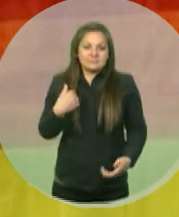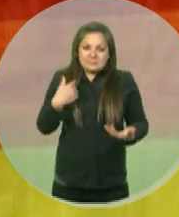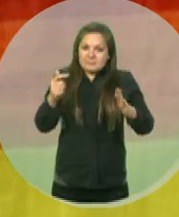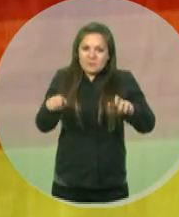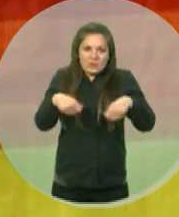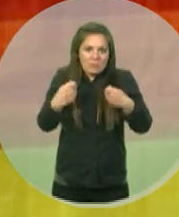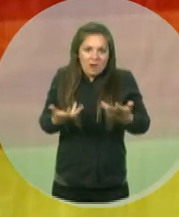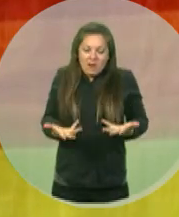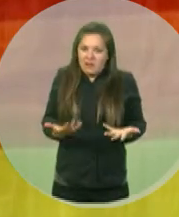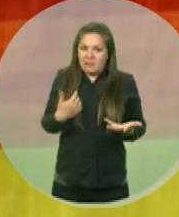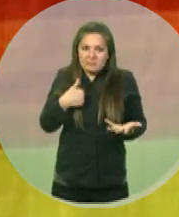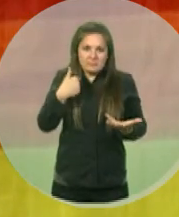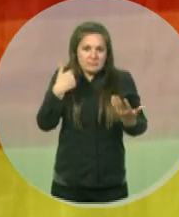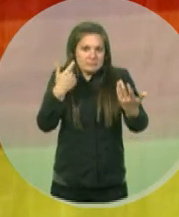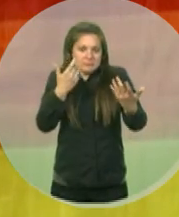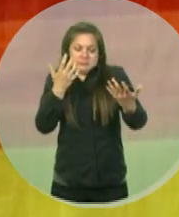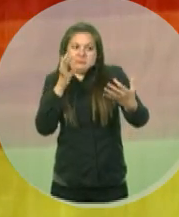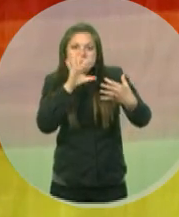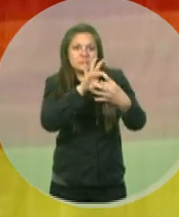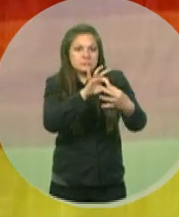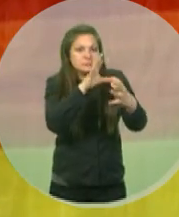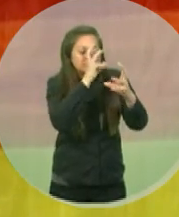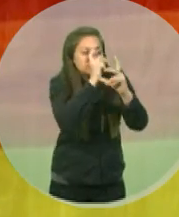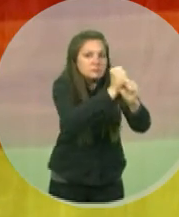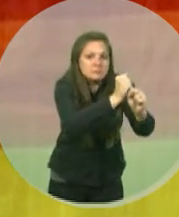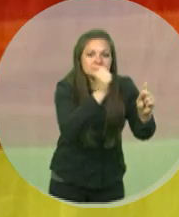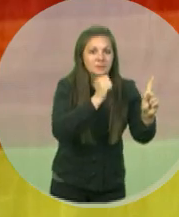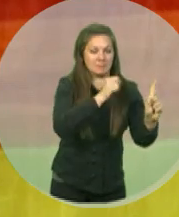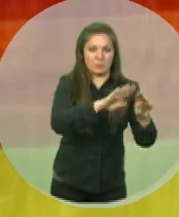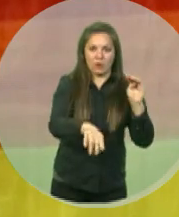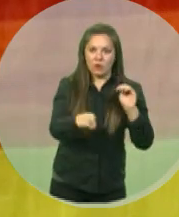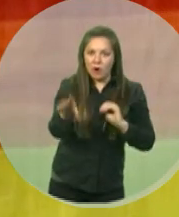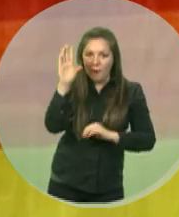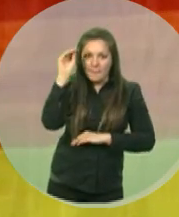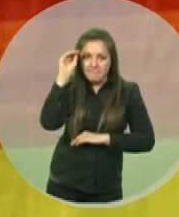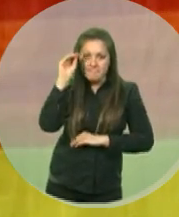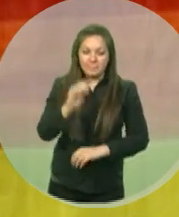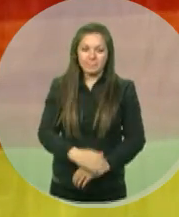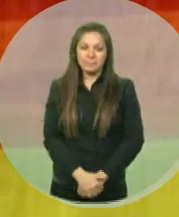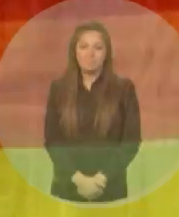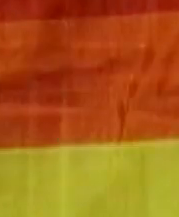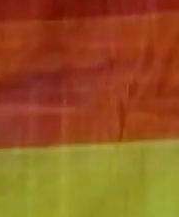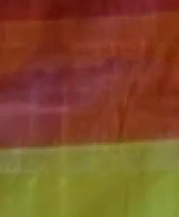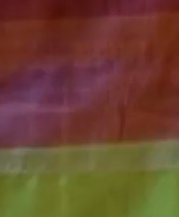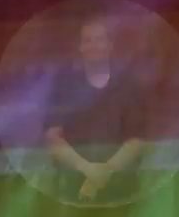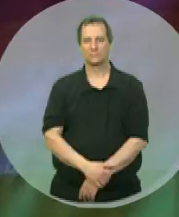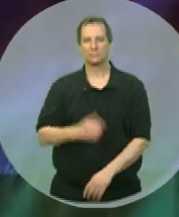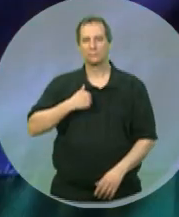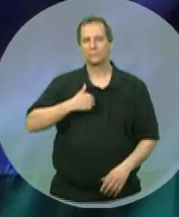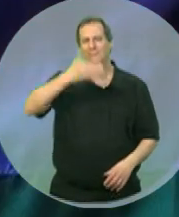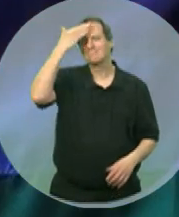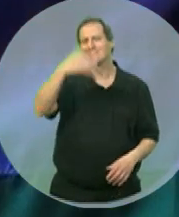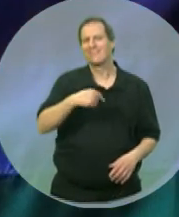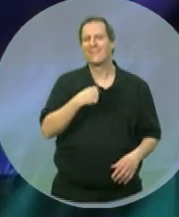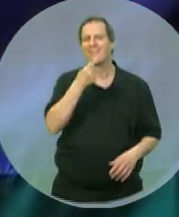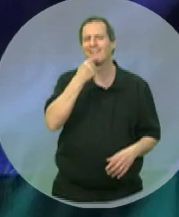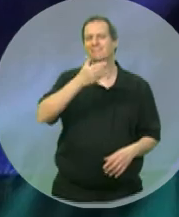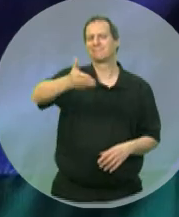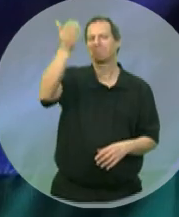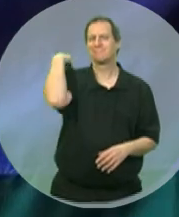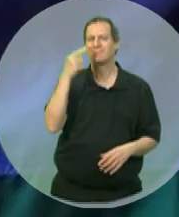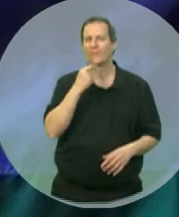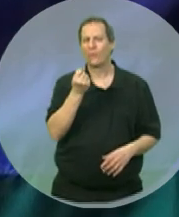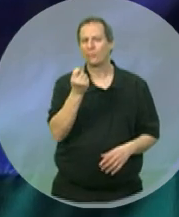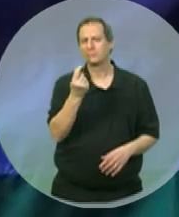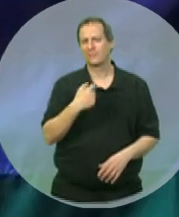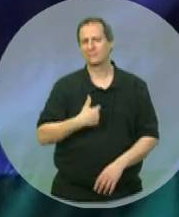dire, j'étais plus attirée vers les femmes que vers les hommes. I've known since